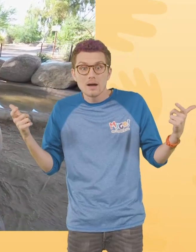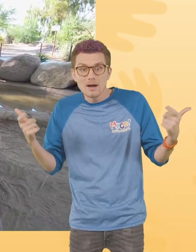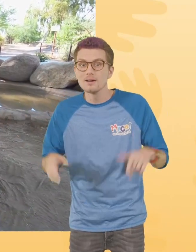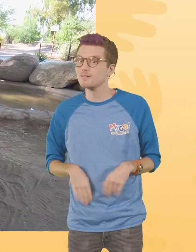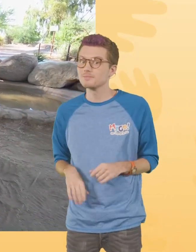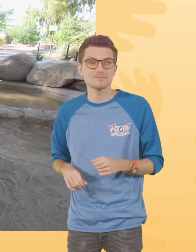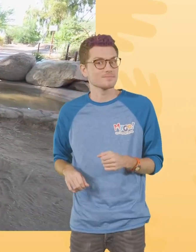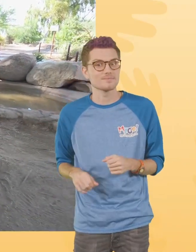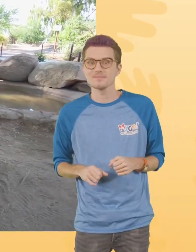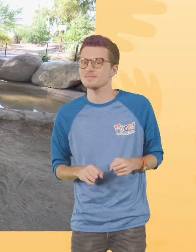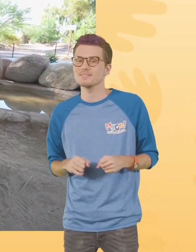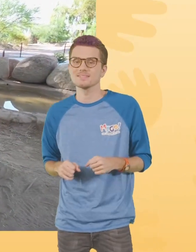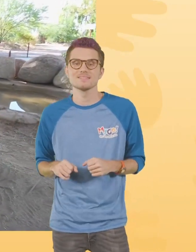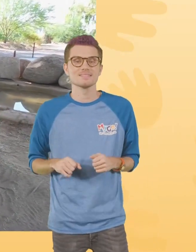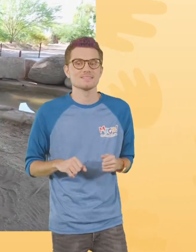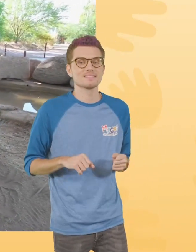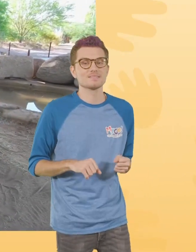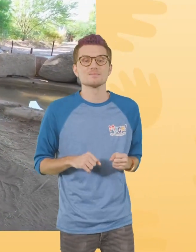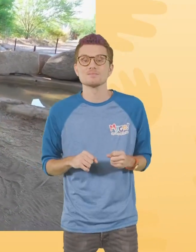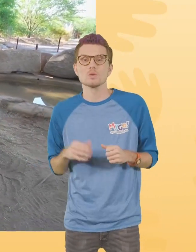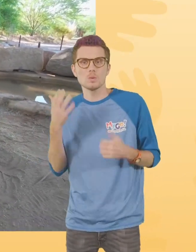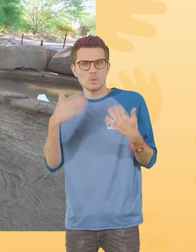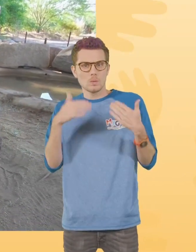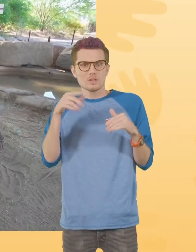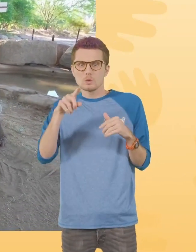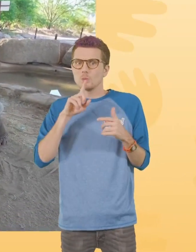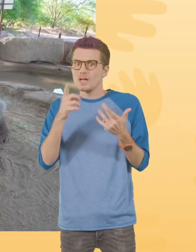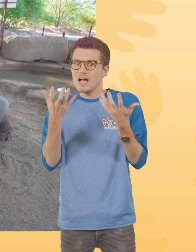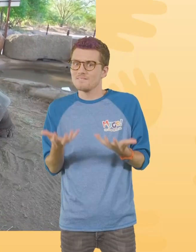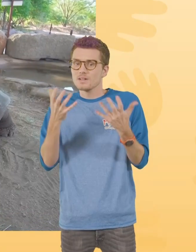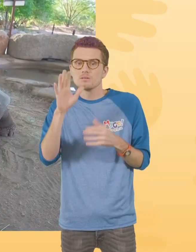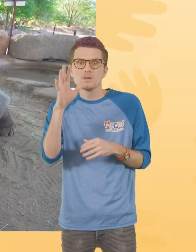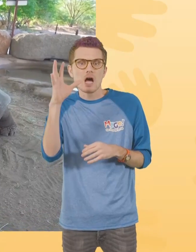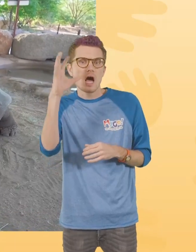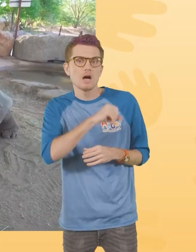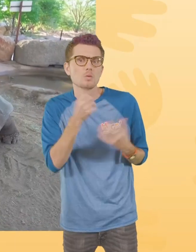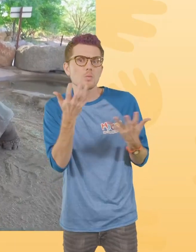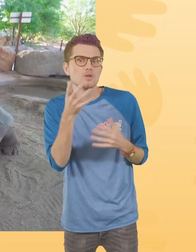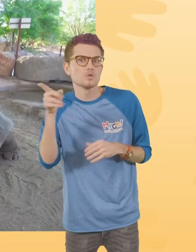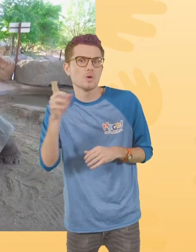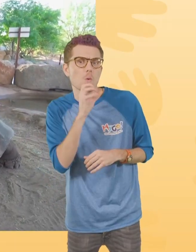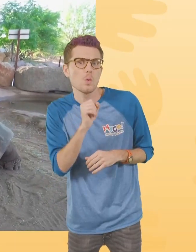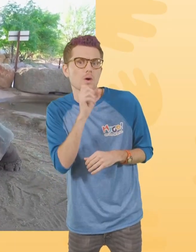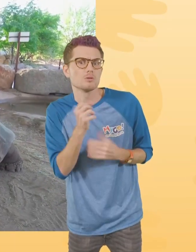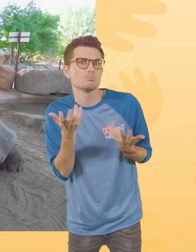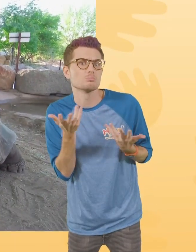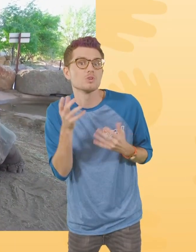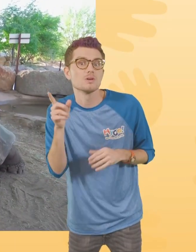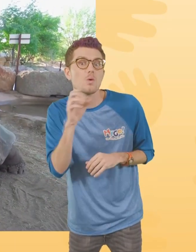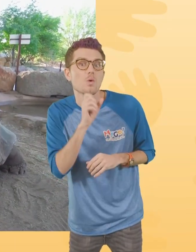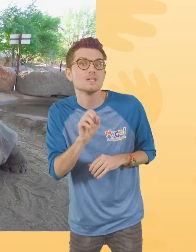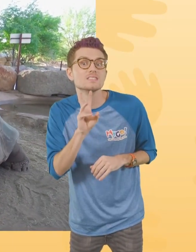550 pounds. Whoa, that is really heavy. Hey, and guess